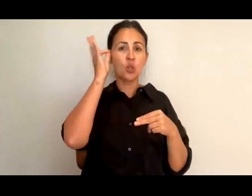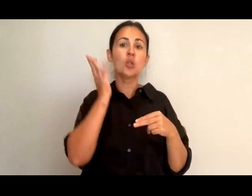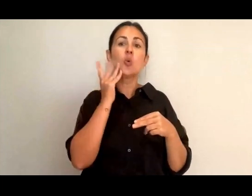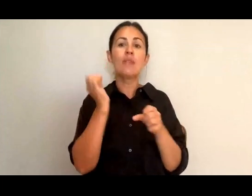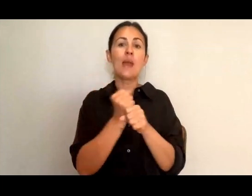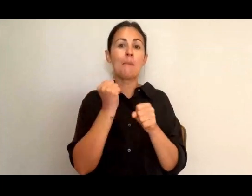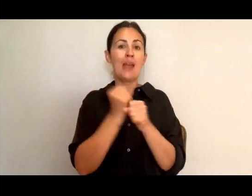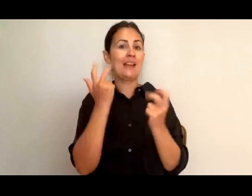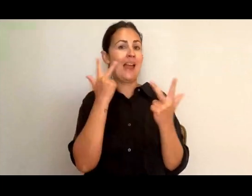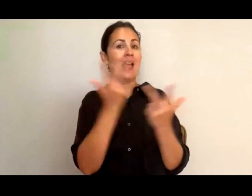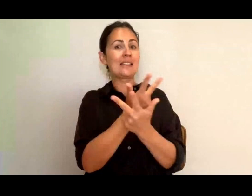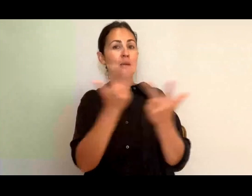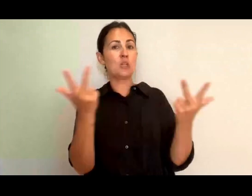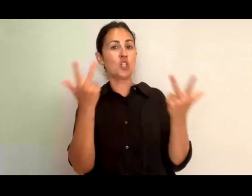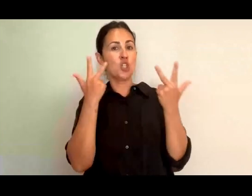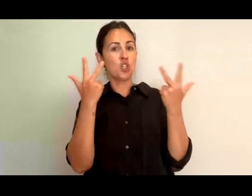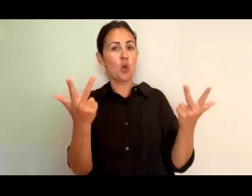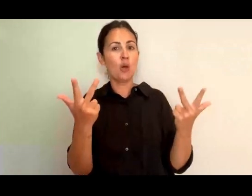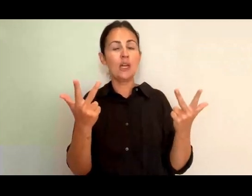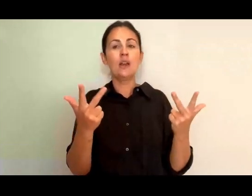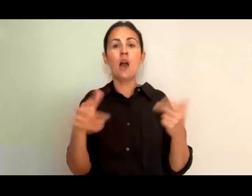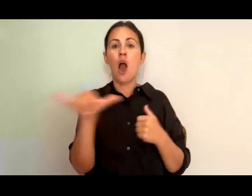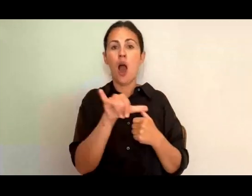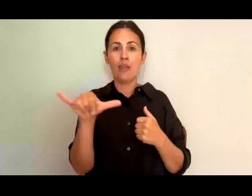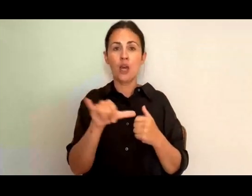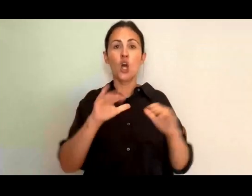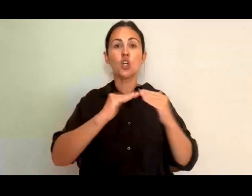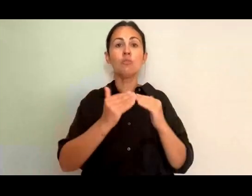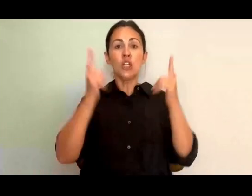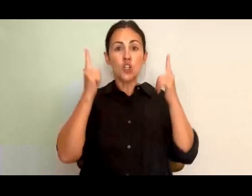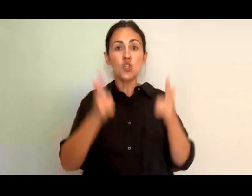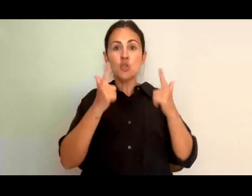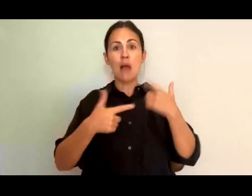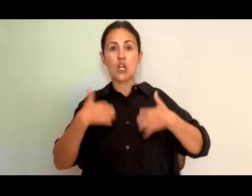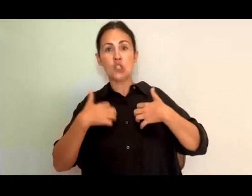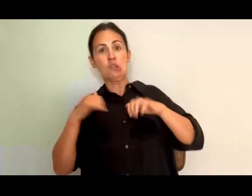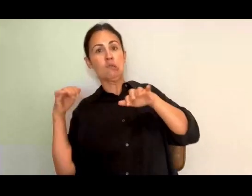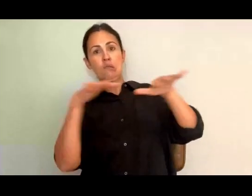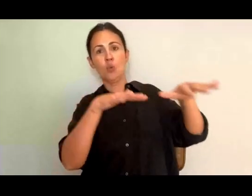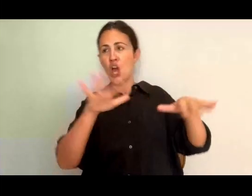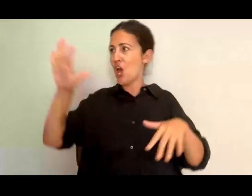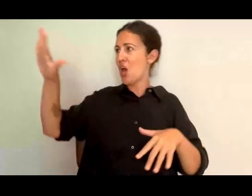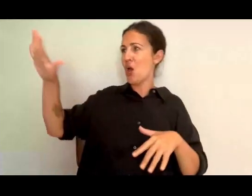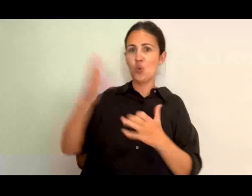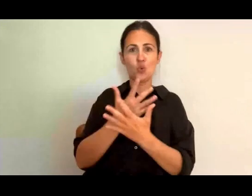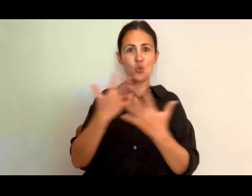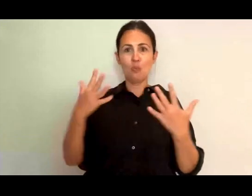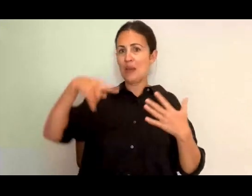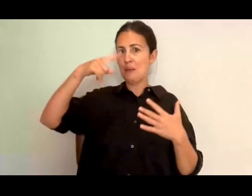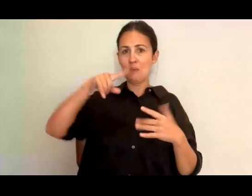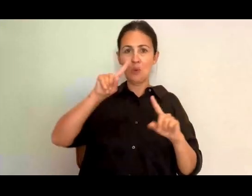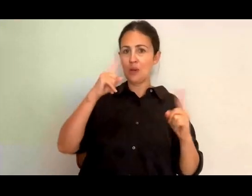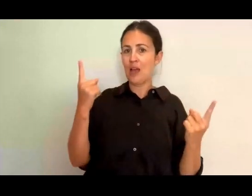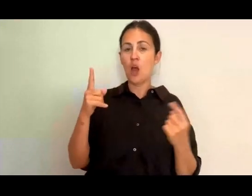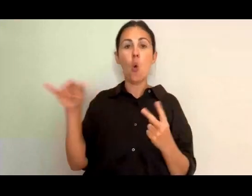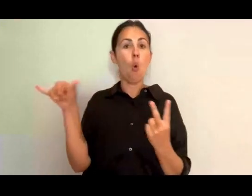either too much community enthusiasm or too little community enthusiasm. There, at the council level, we have issues of logistics.